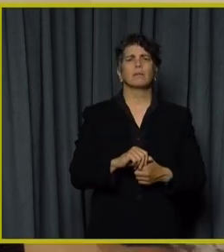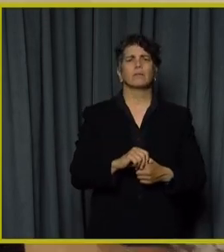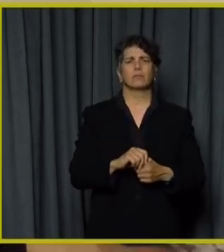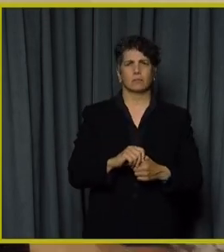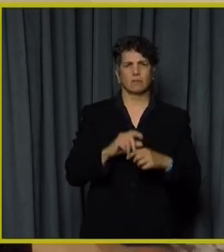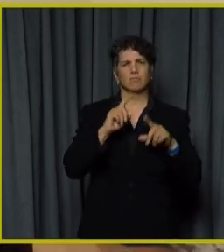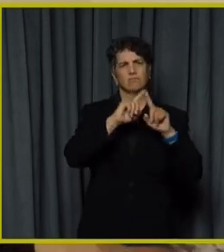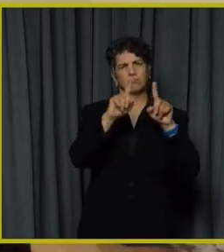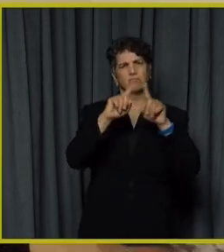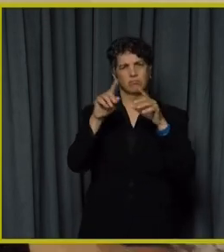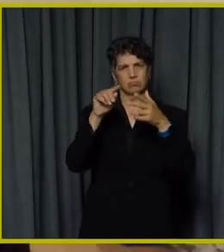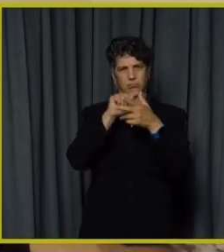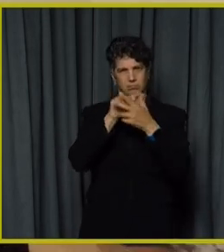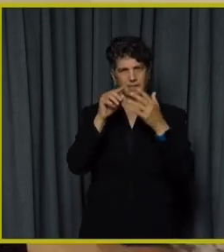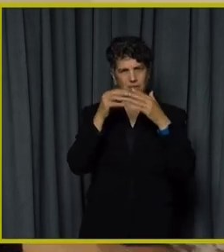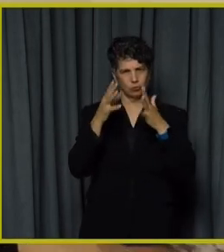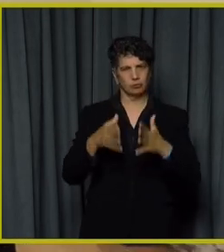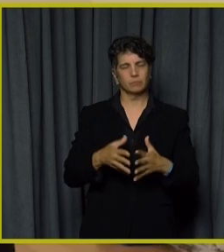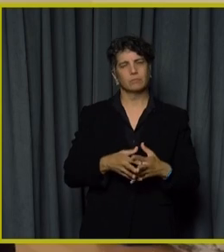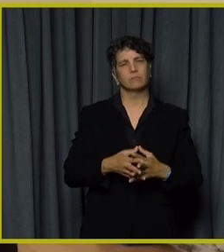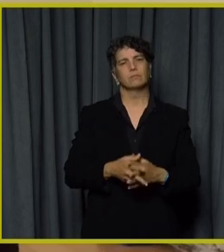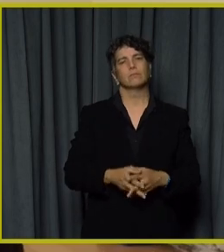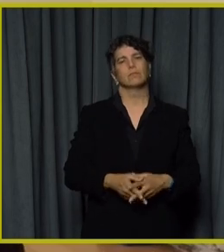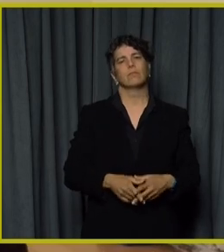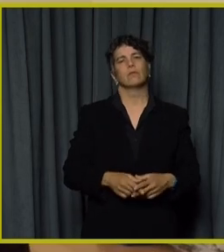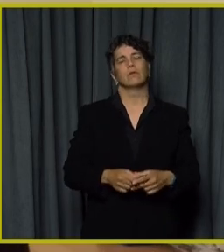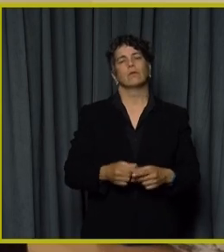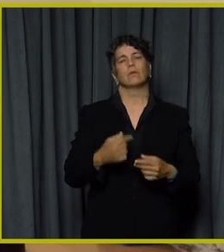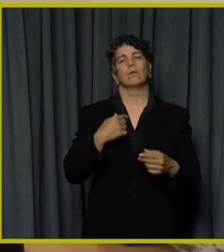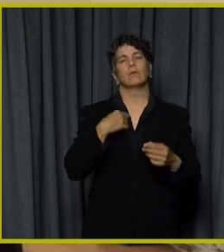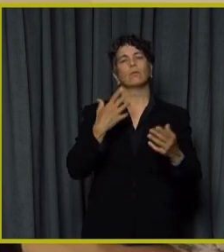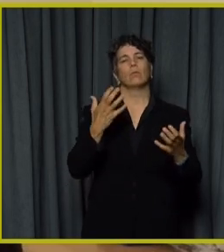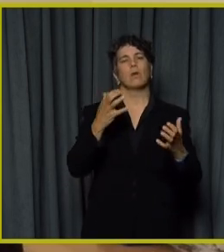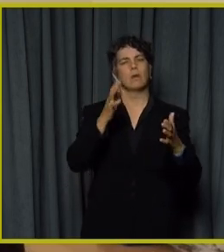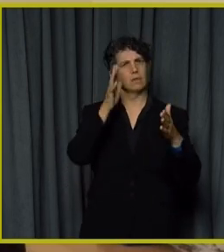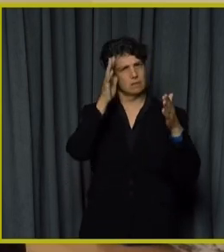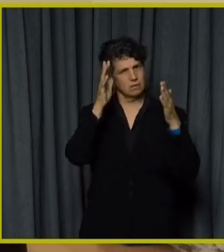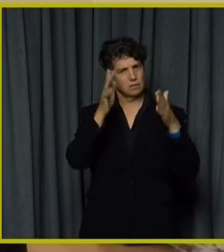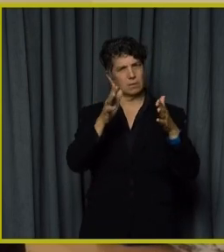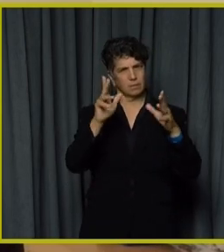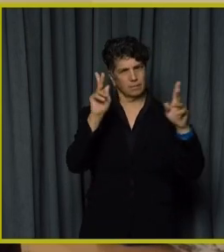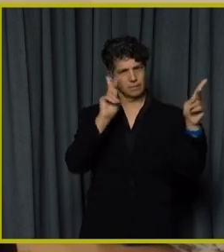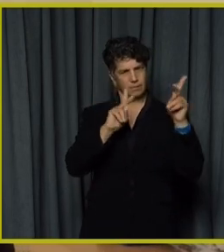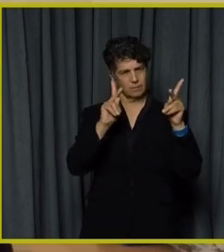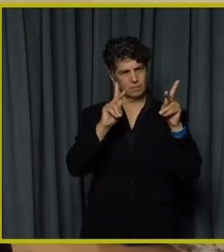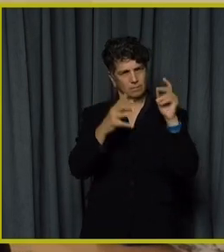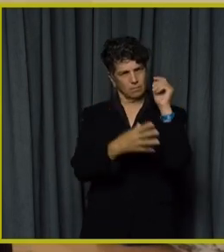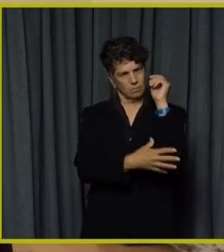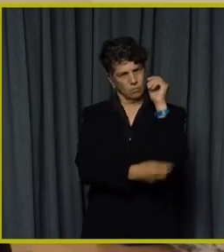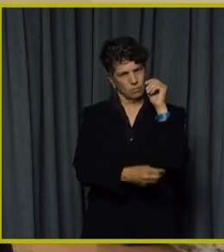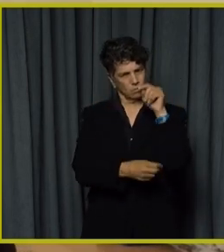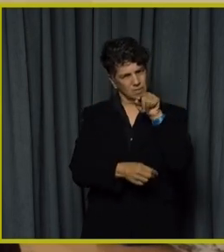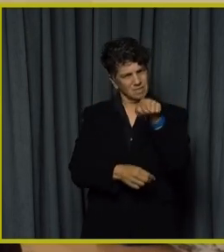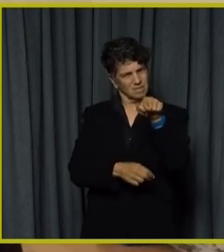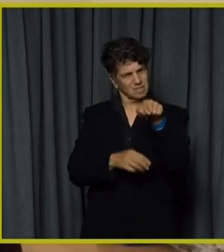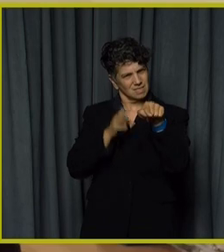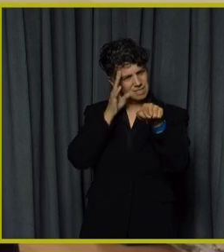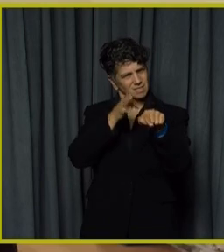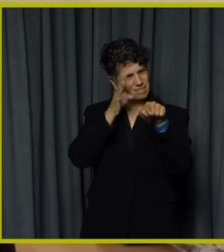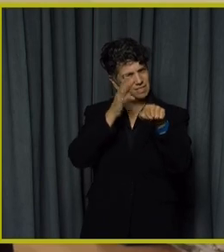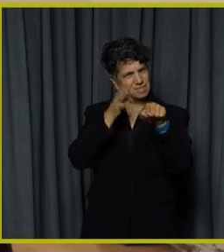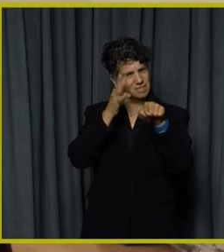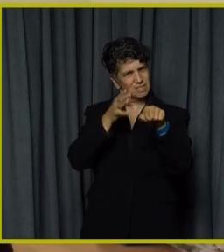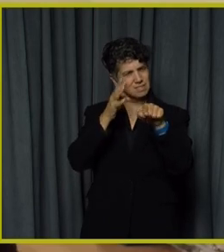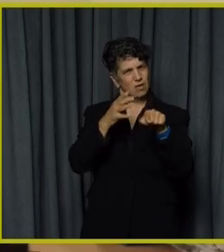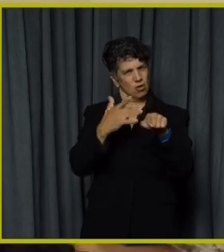ensure that poor people would be at the center of our social vision, at the center of our analysis of power, at the center of our hearts, minds,